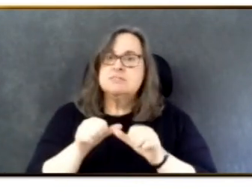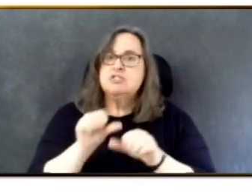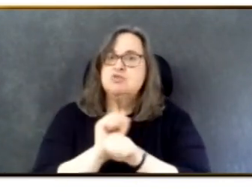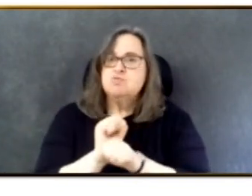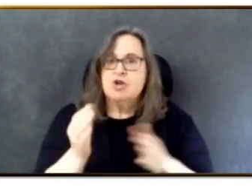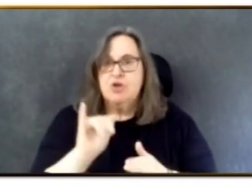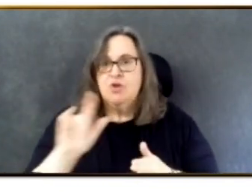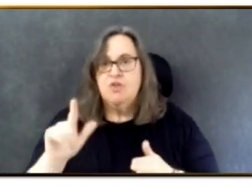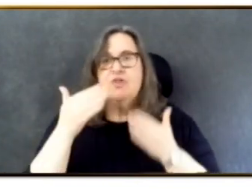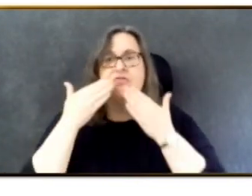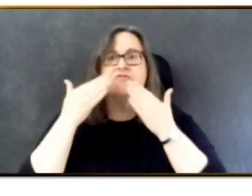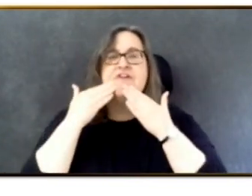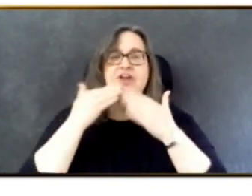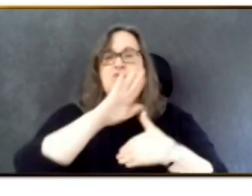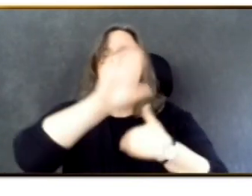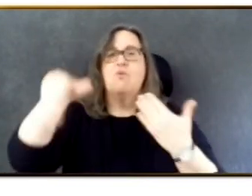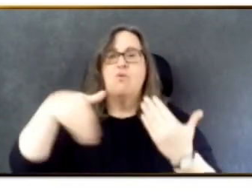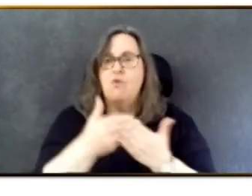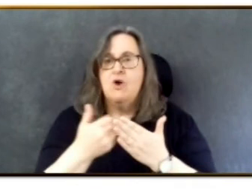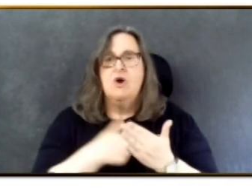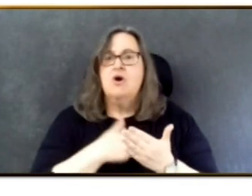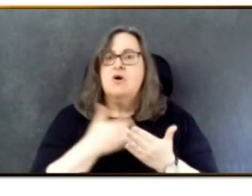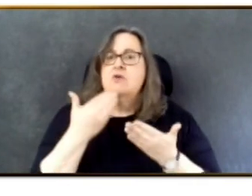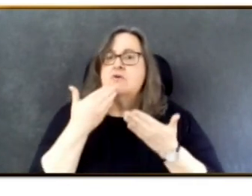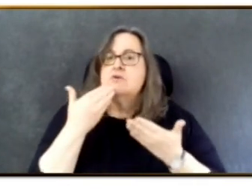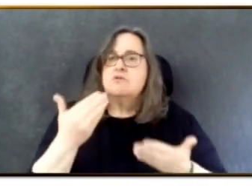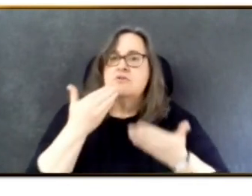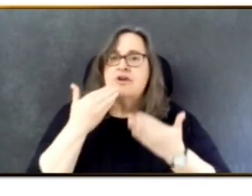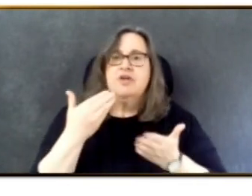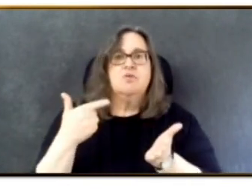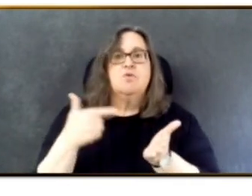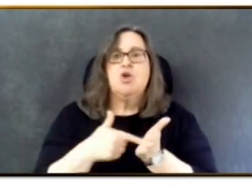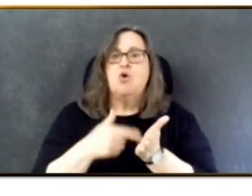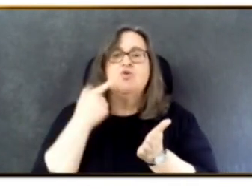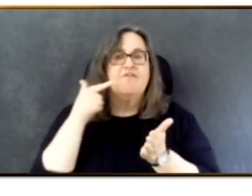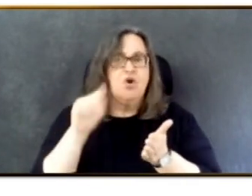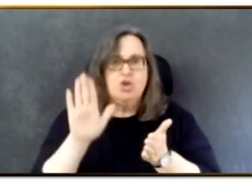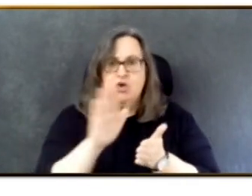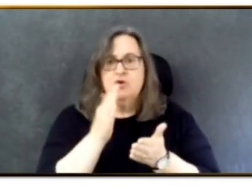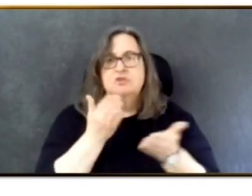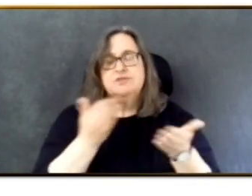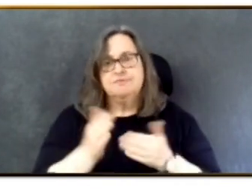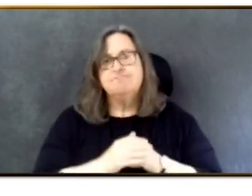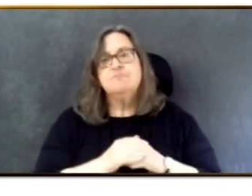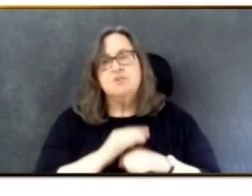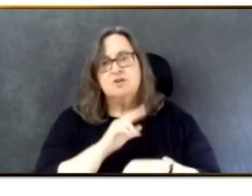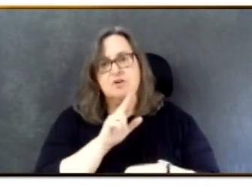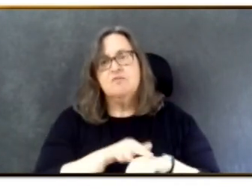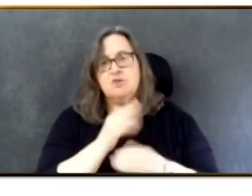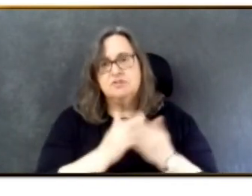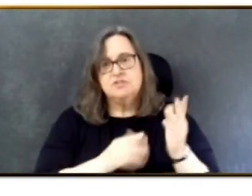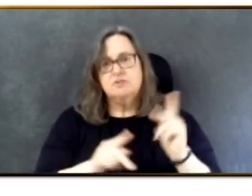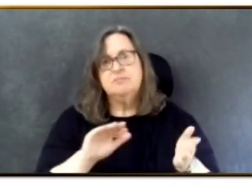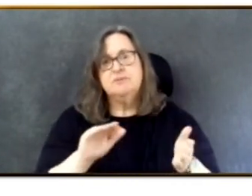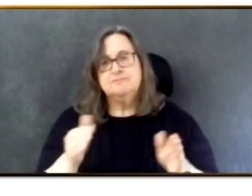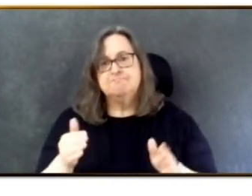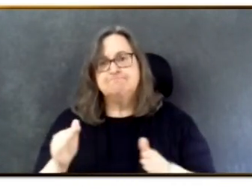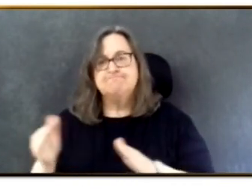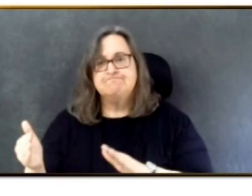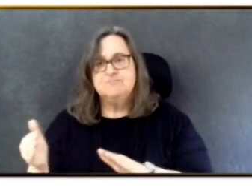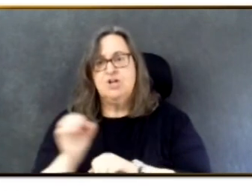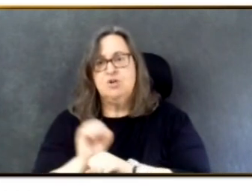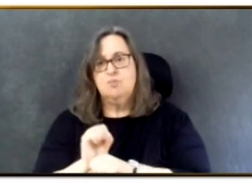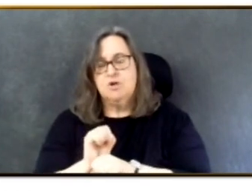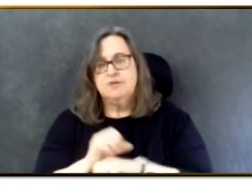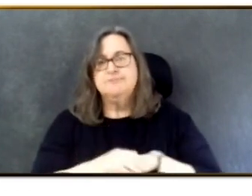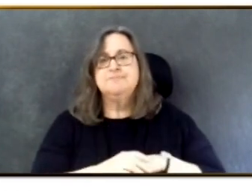enough. We are indebted to your service. And of course, some have lost their lives in doing so.